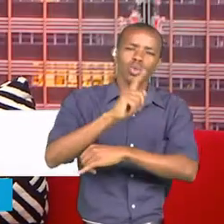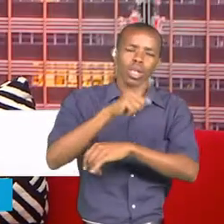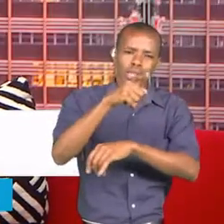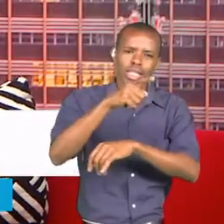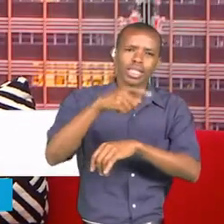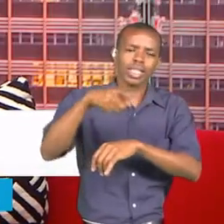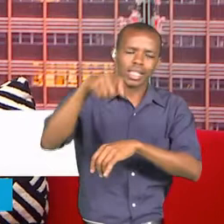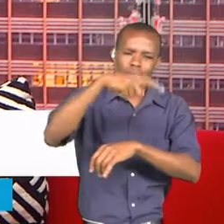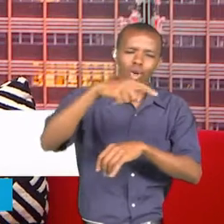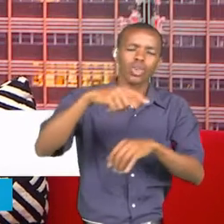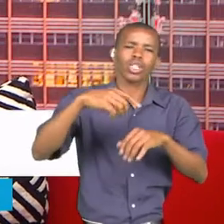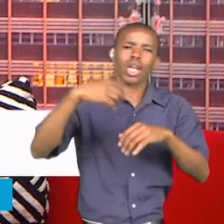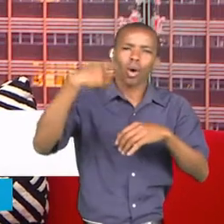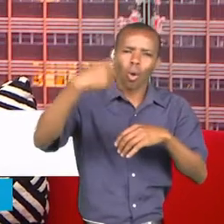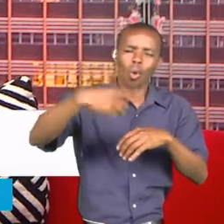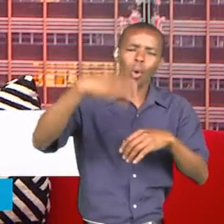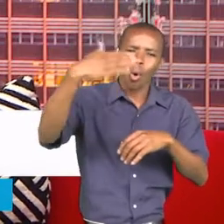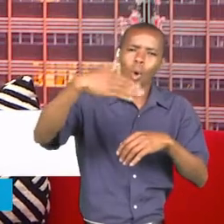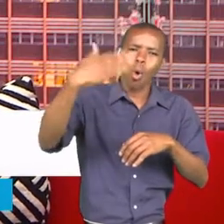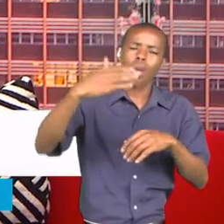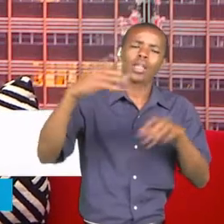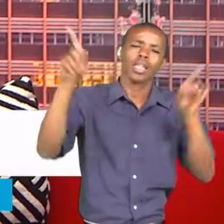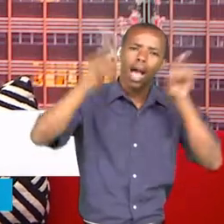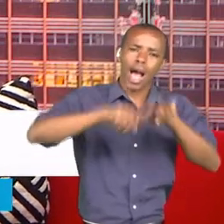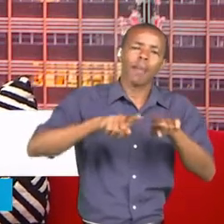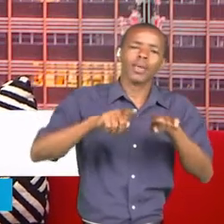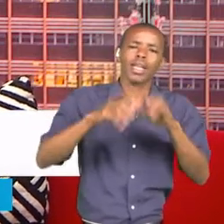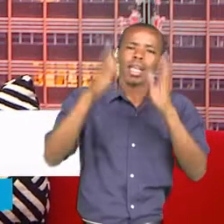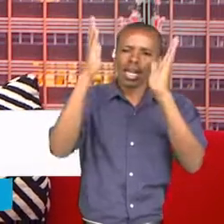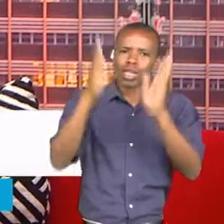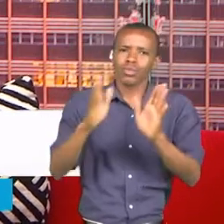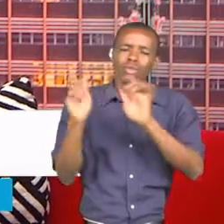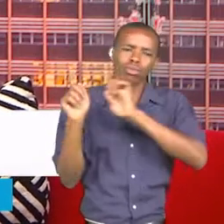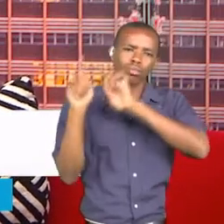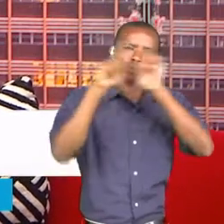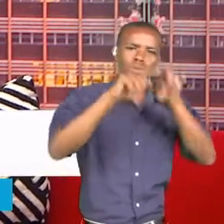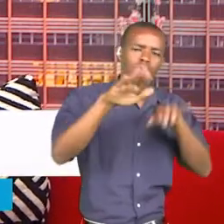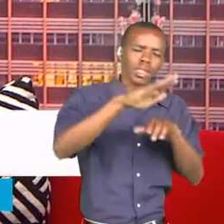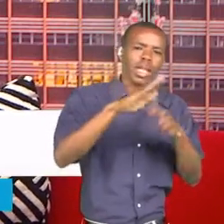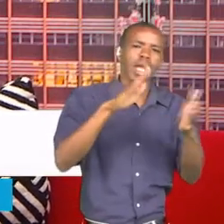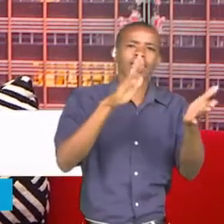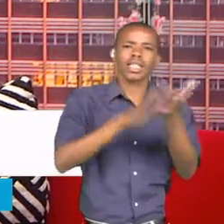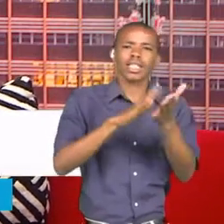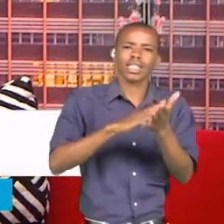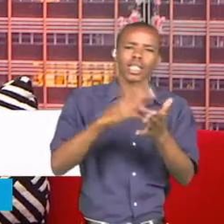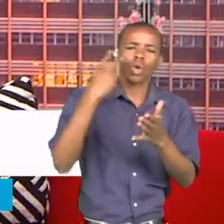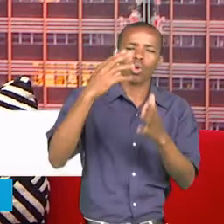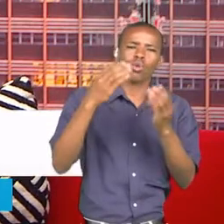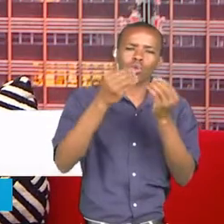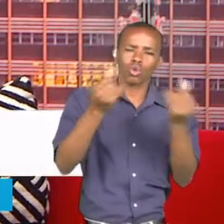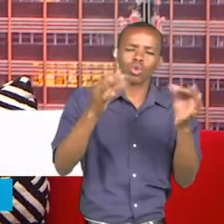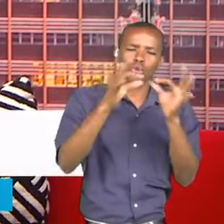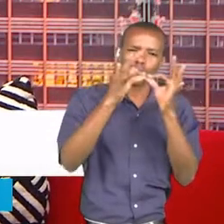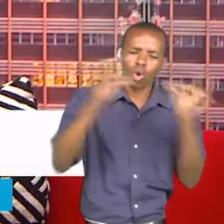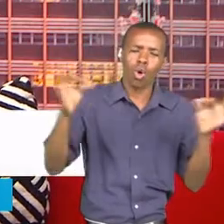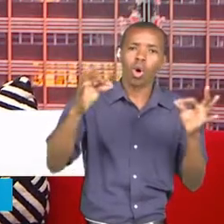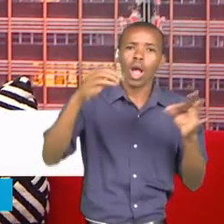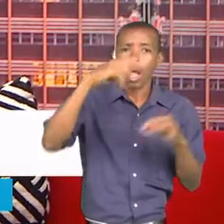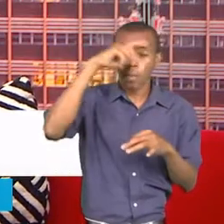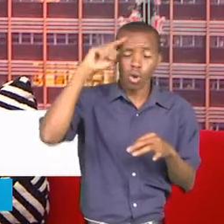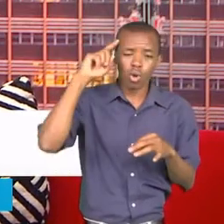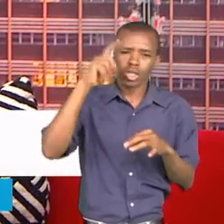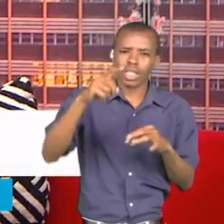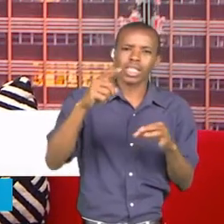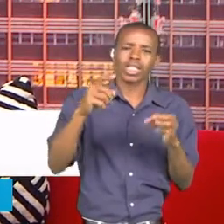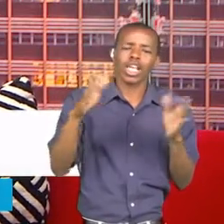cycles continue every year, which is why any person who's going down to the ground, I always suggest look for long-term solutions, because these